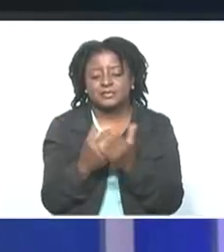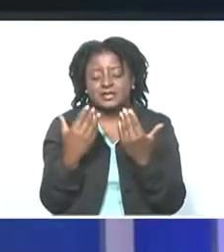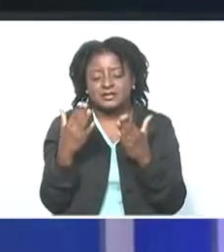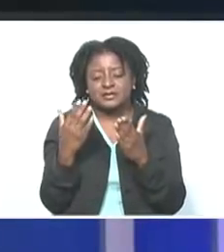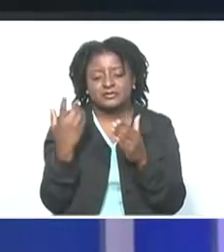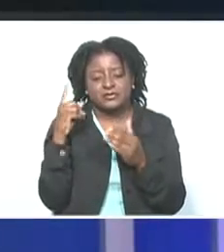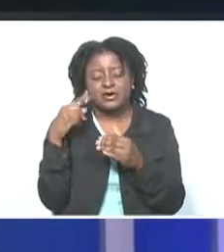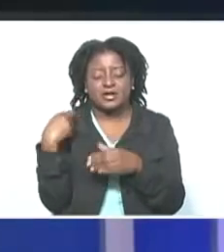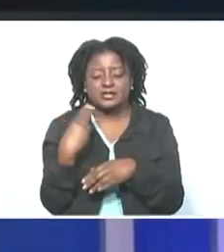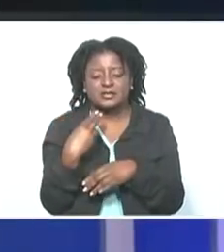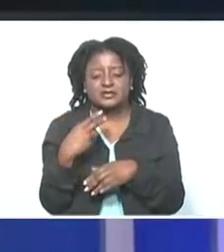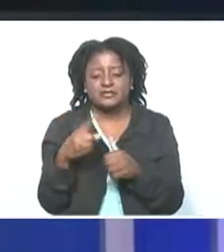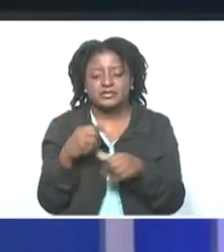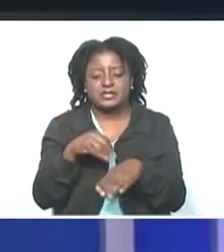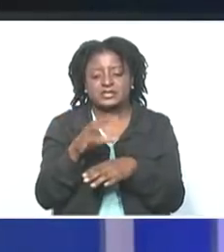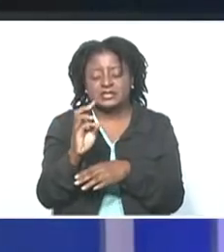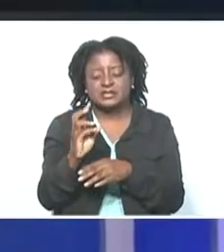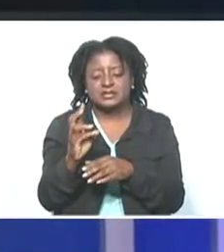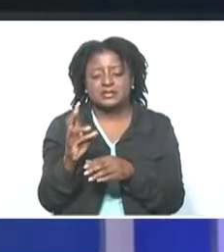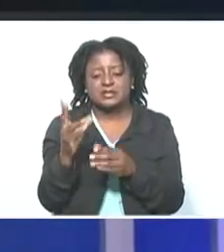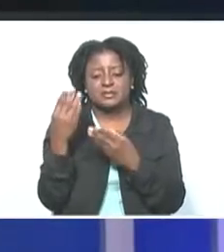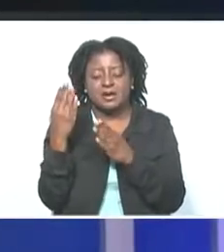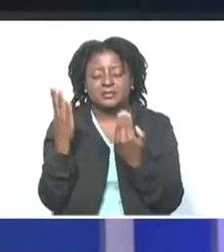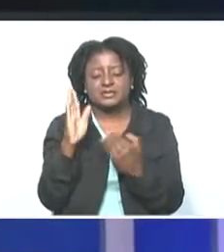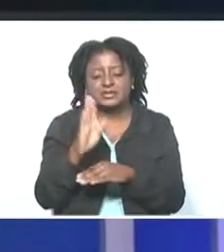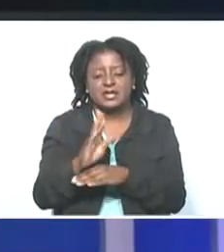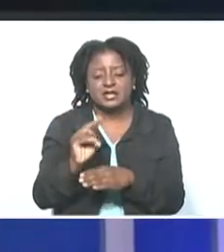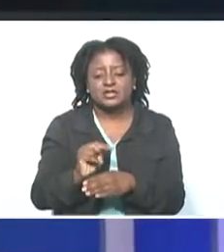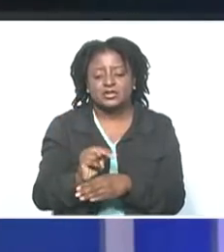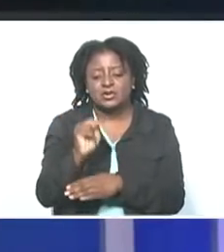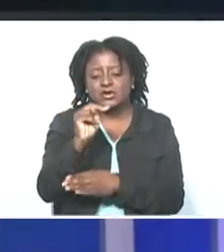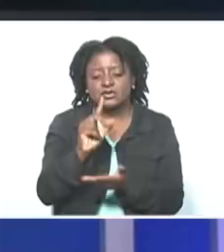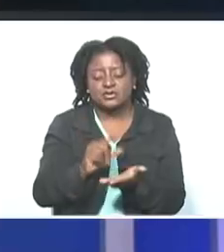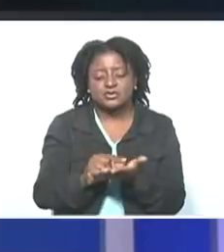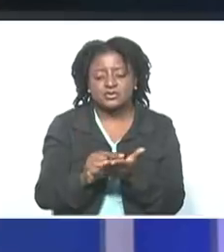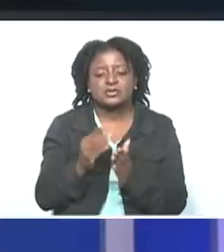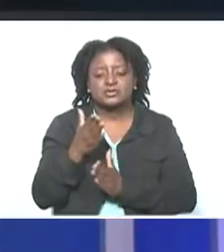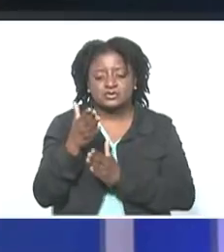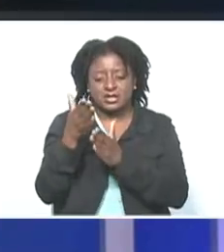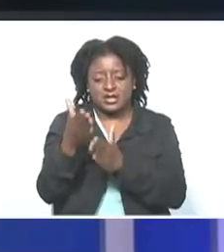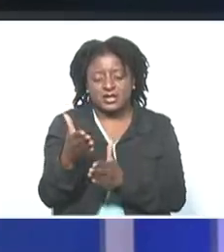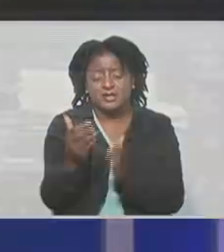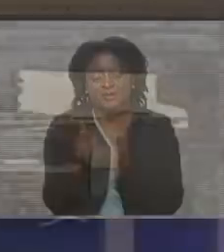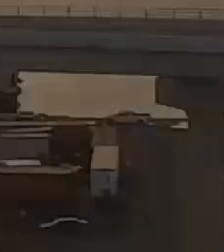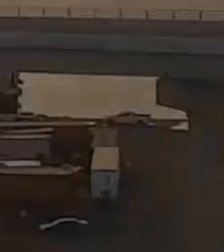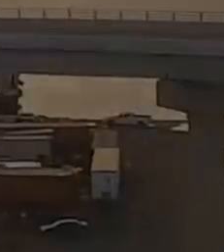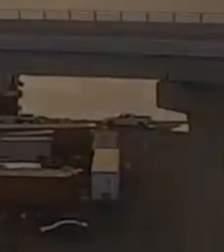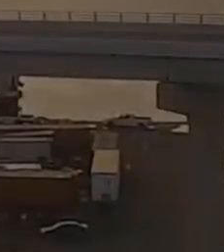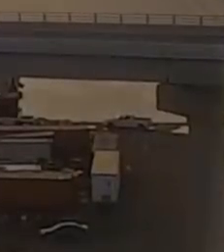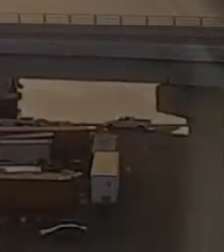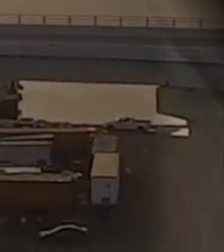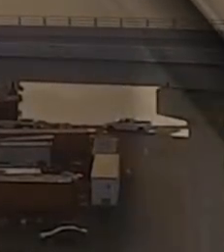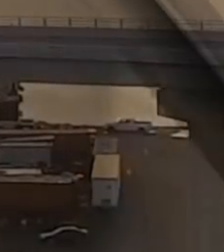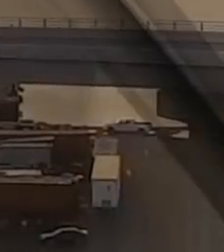that does it for us. And First at 6, stay tuned though. The Bahamas Tonight Northern Edition is straight ahead.